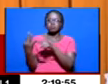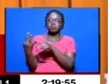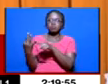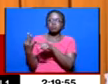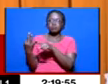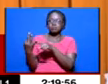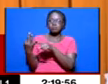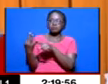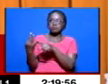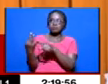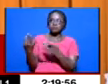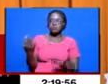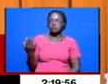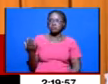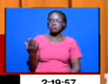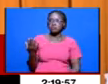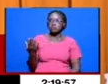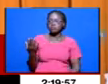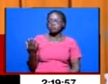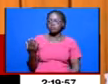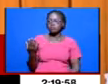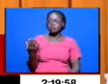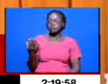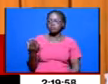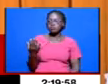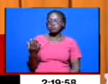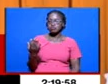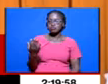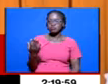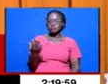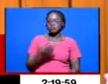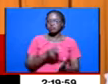to set out and read